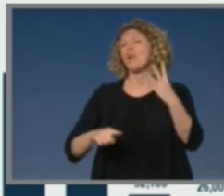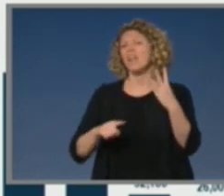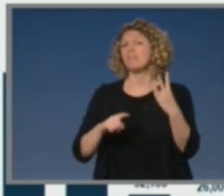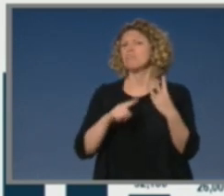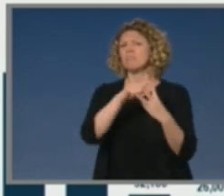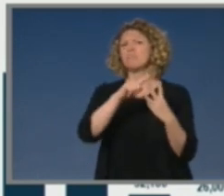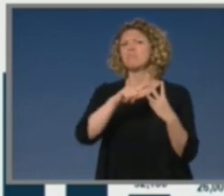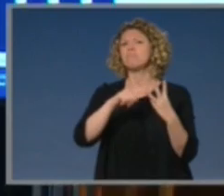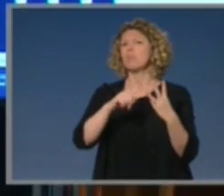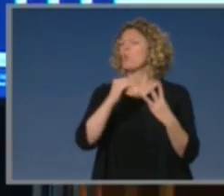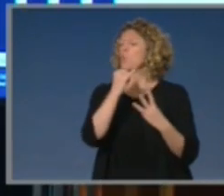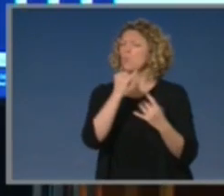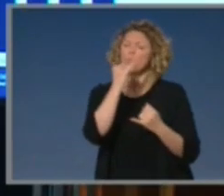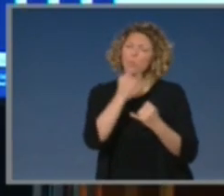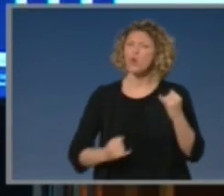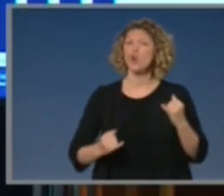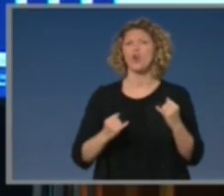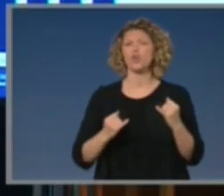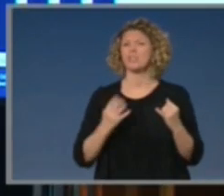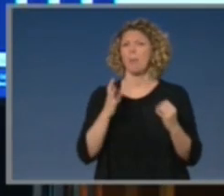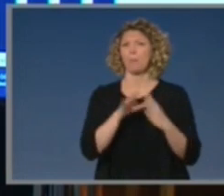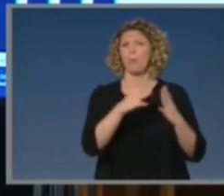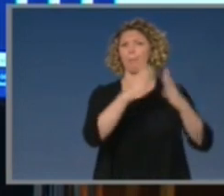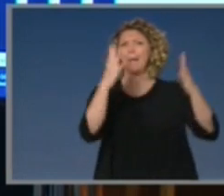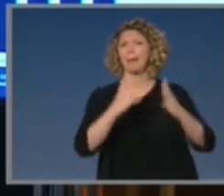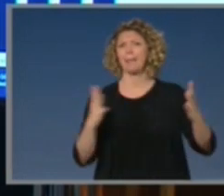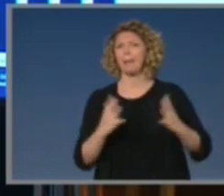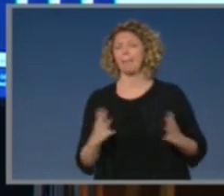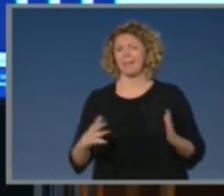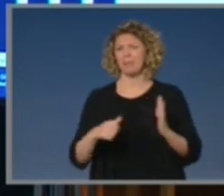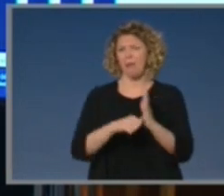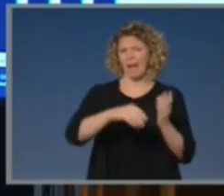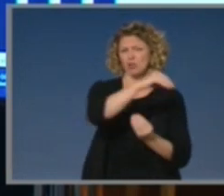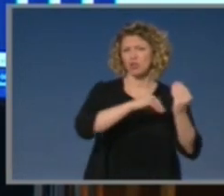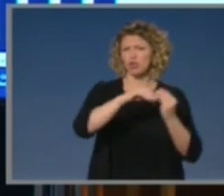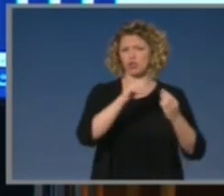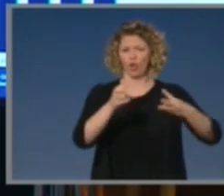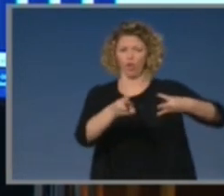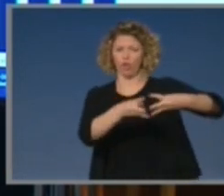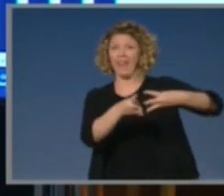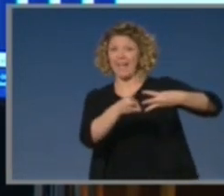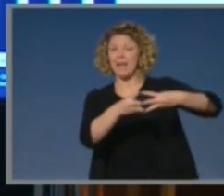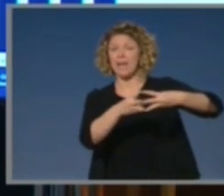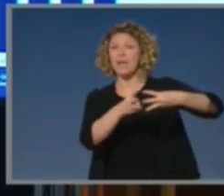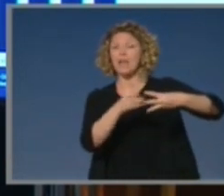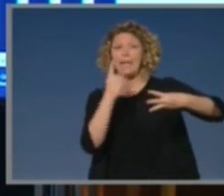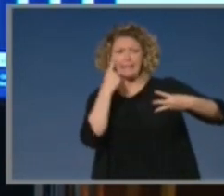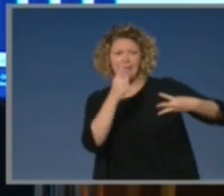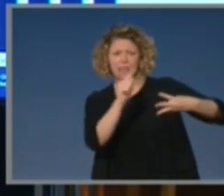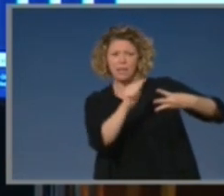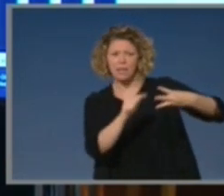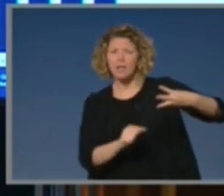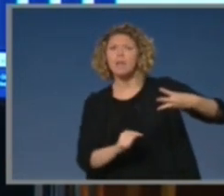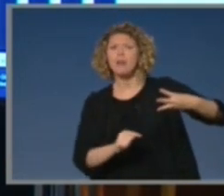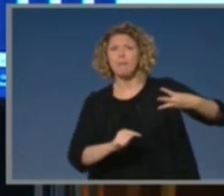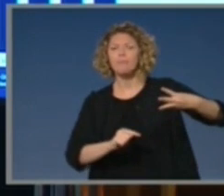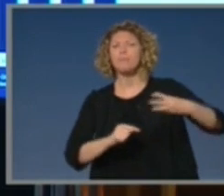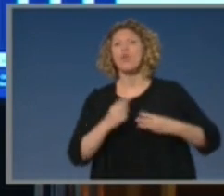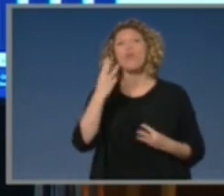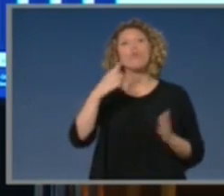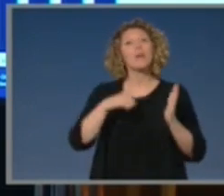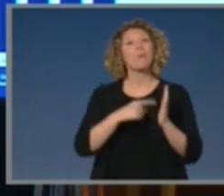apportionment of what happens with economic activity across Australia. And on that basis, you have a 3.7% fall in New